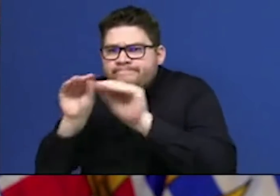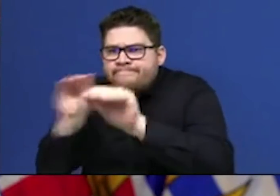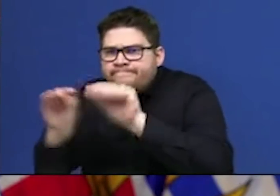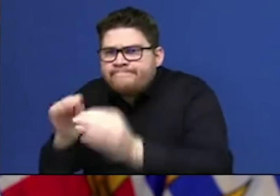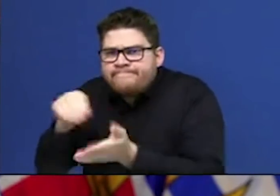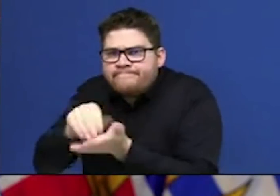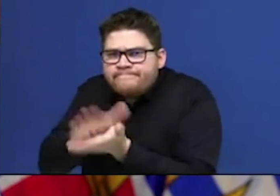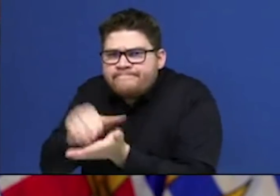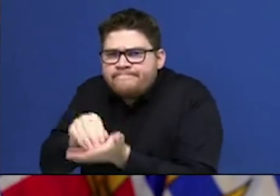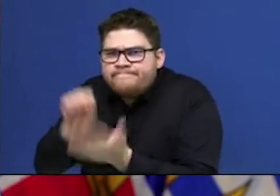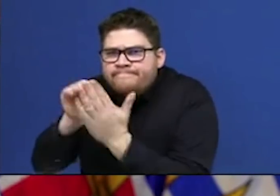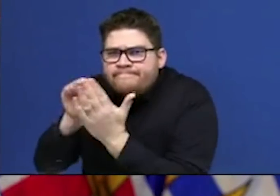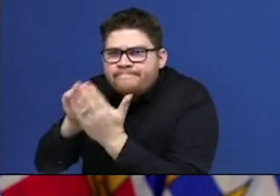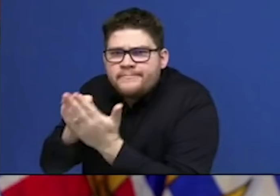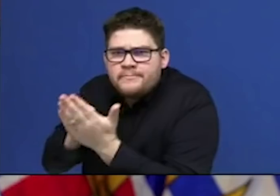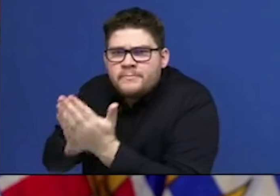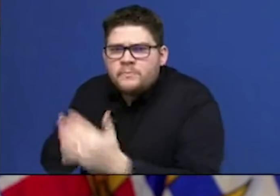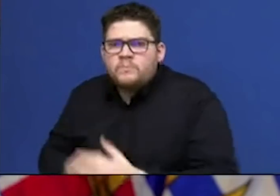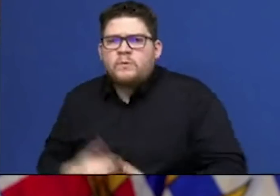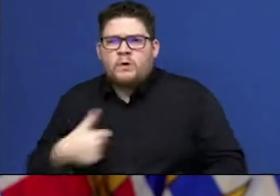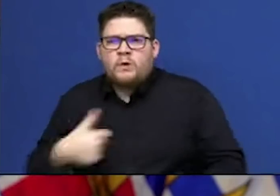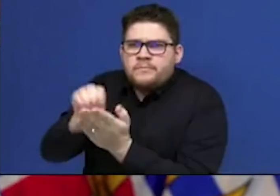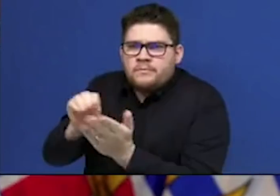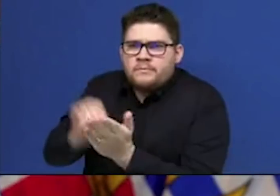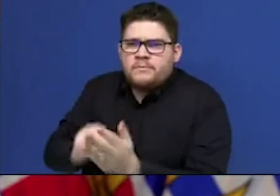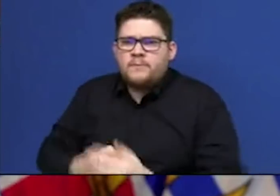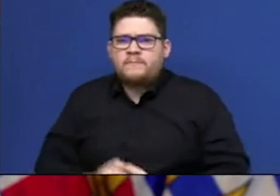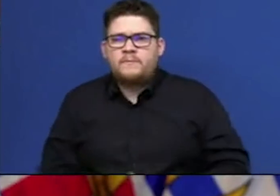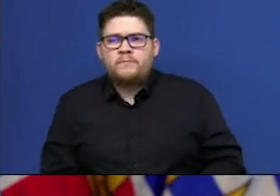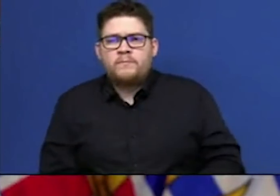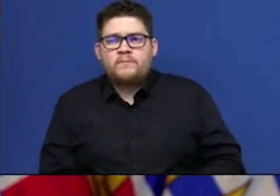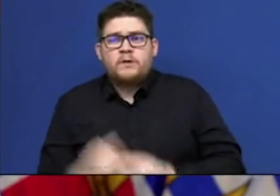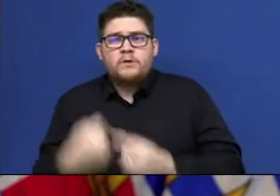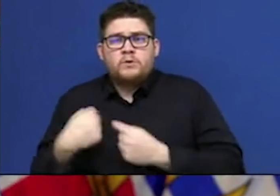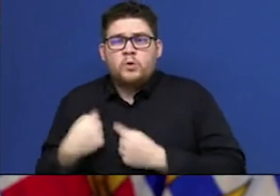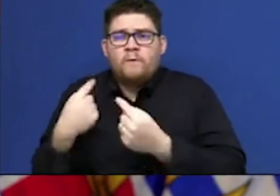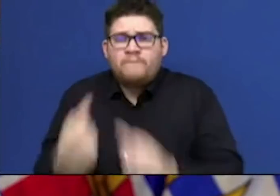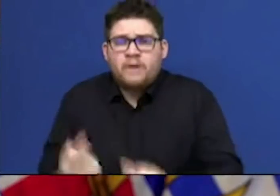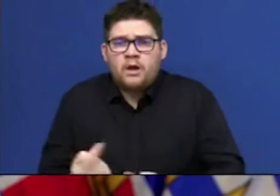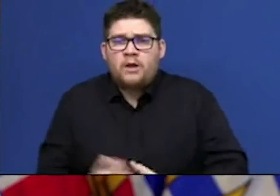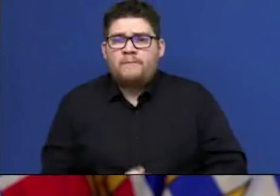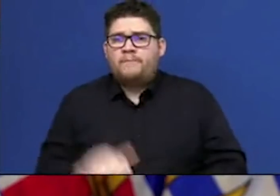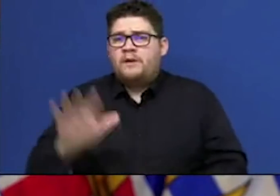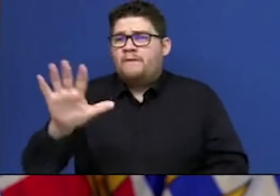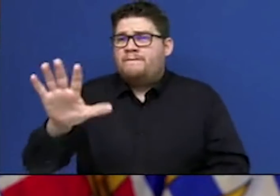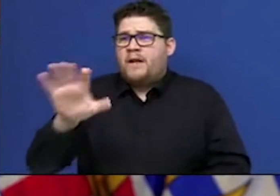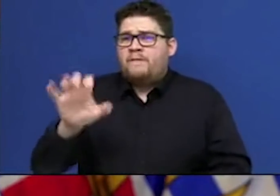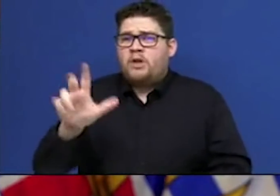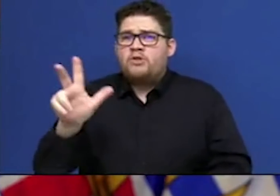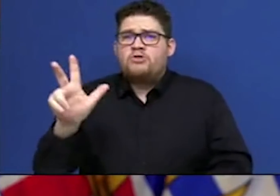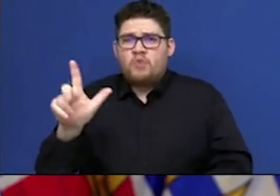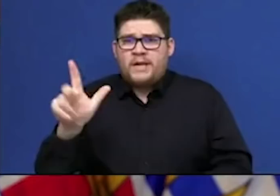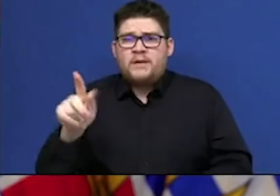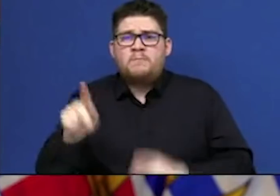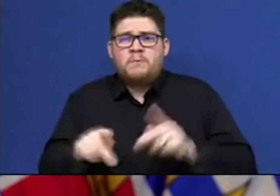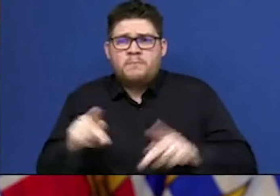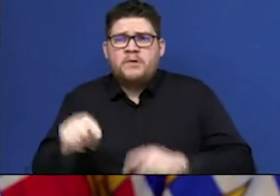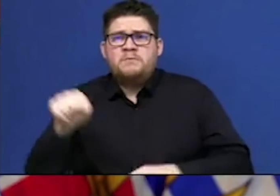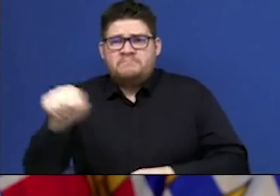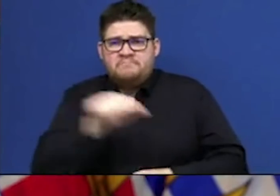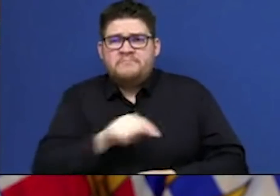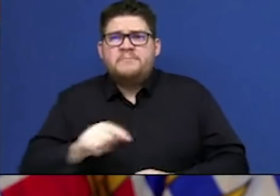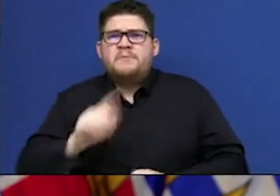number, and if there's been any effects from that vaccine, of which are allergic or anaphylactic reactions.